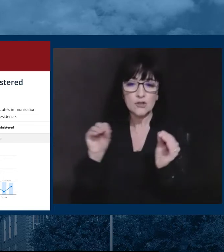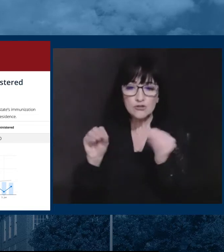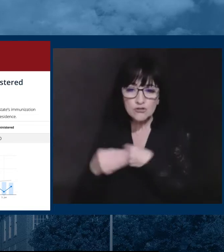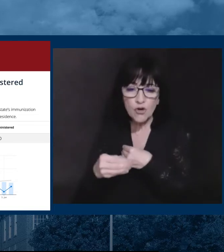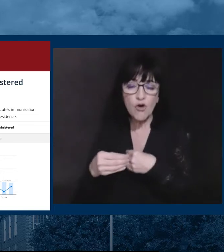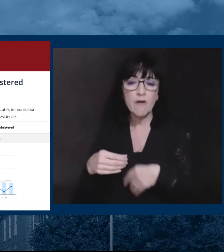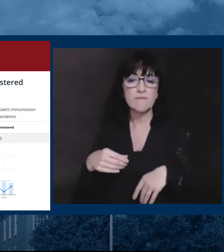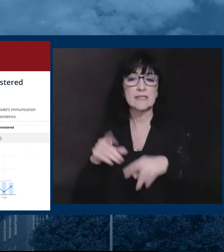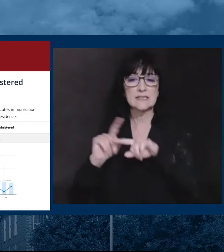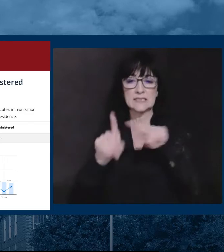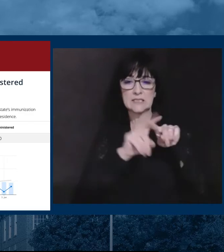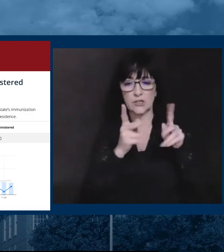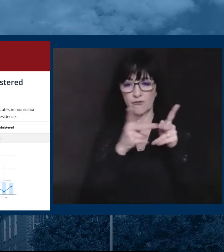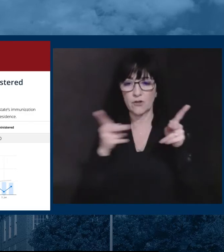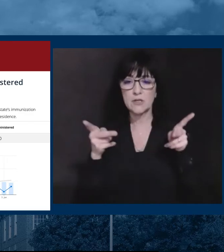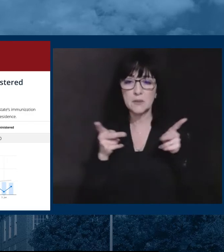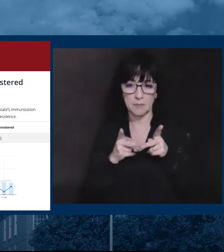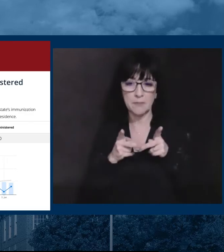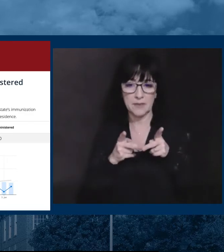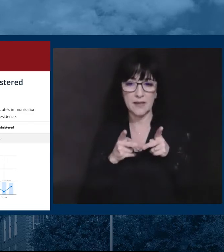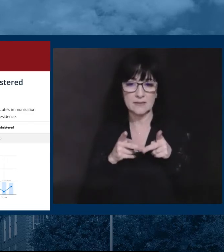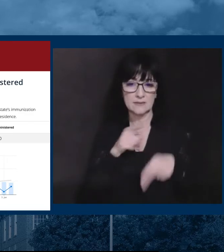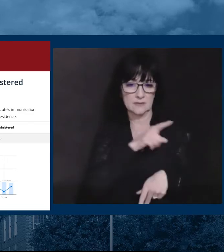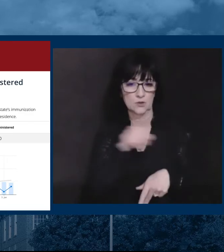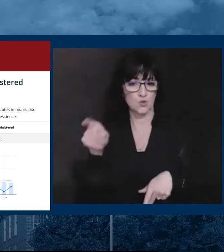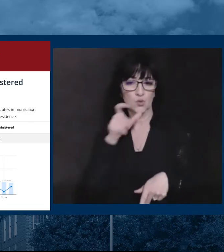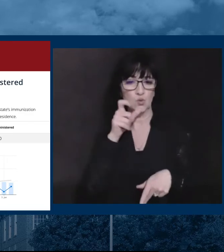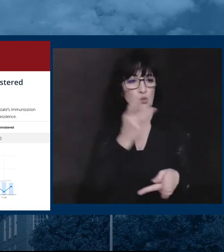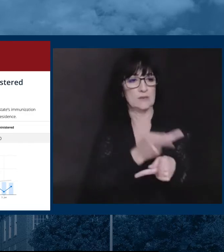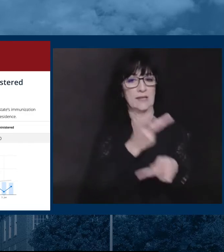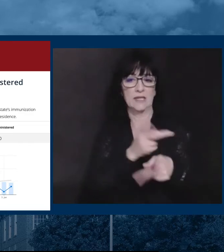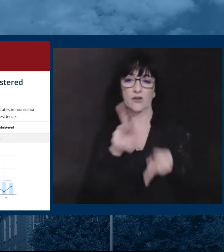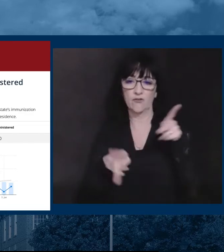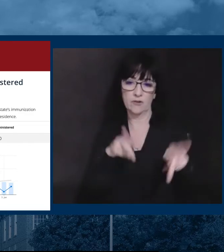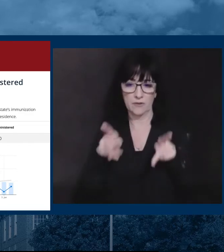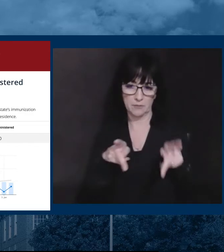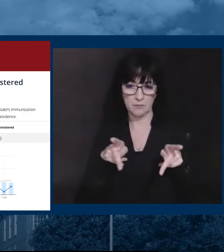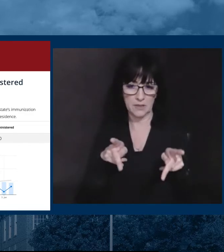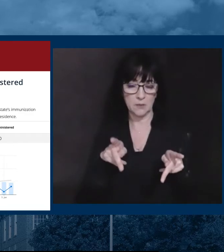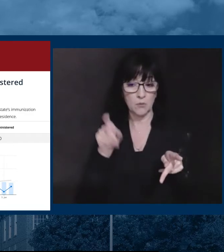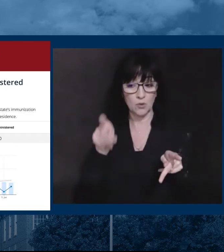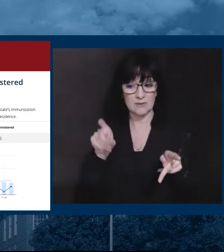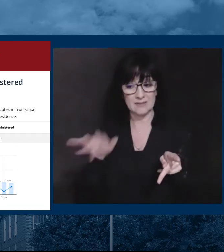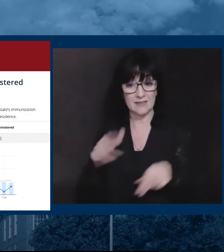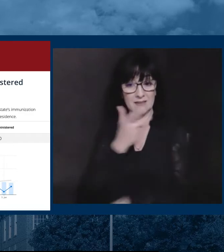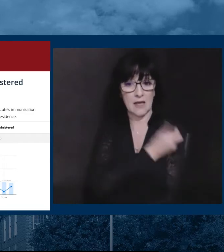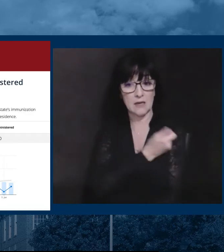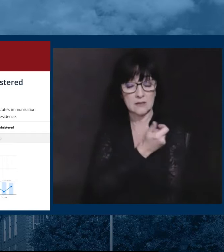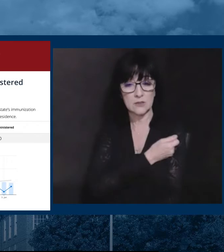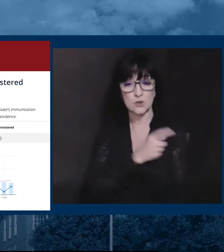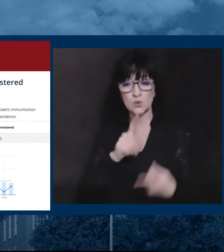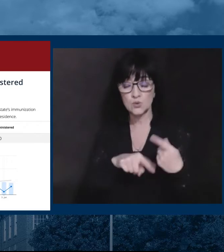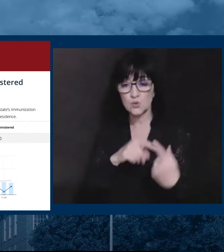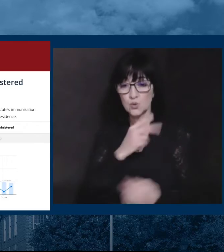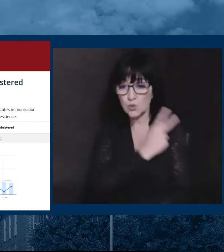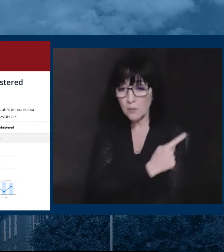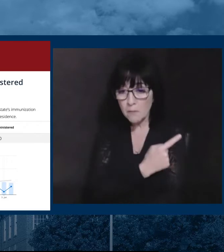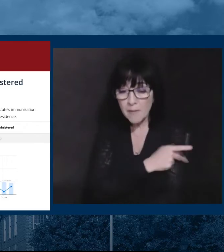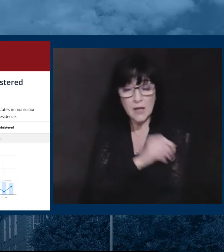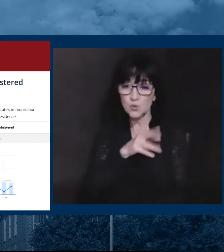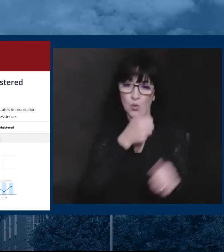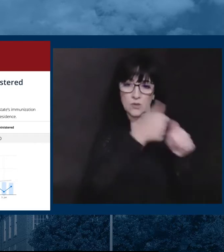vaccine into the hands of providers who can administer this to their patients. So the remainder of this, which